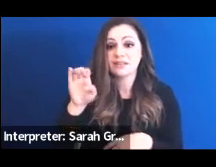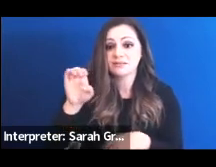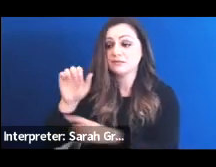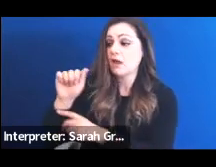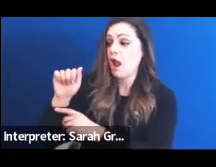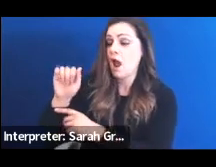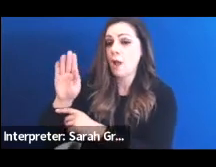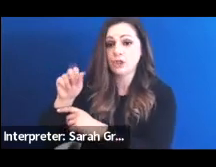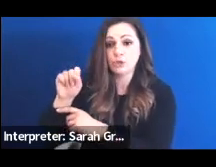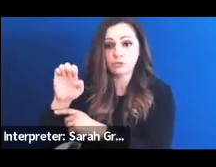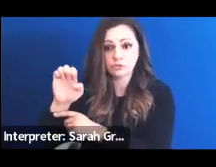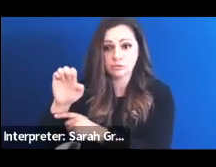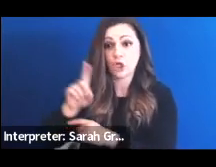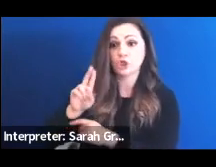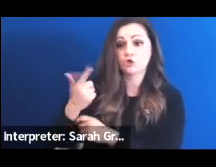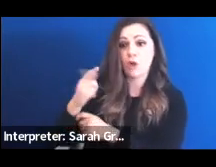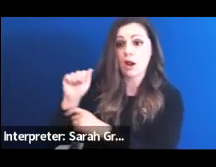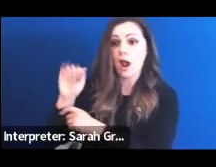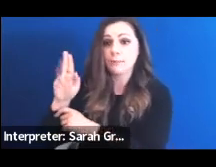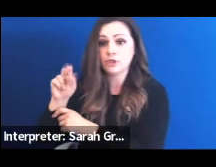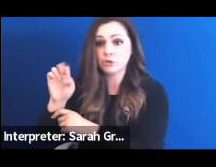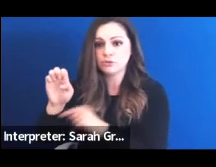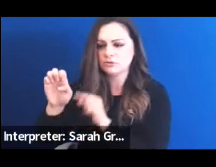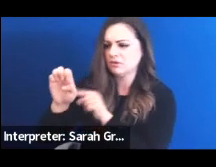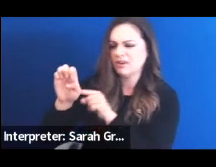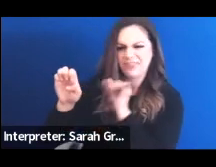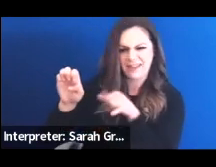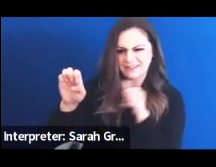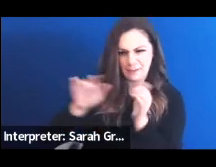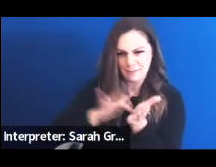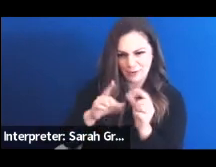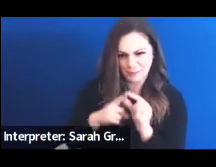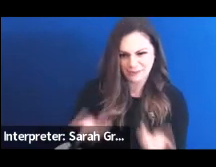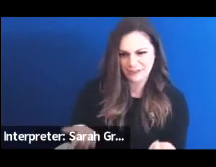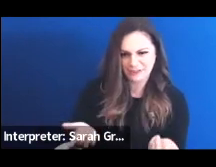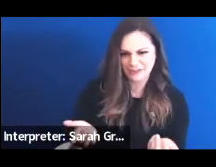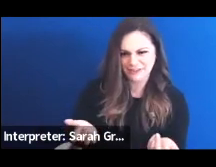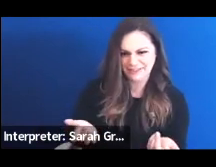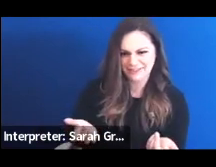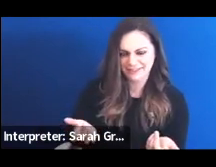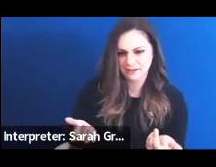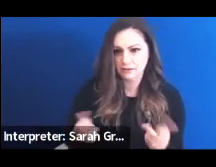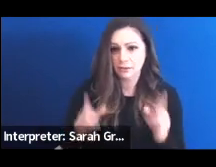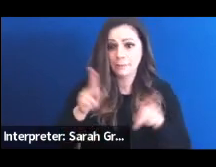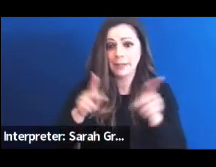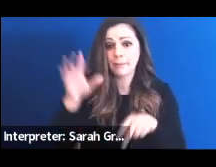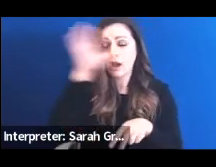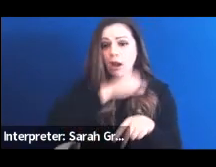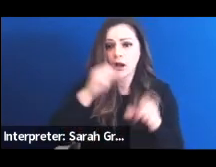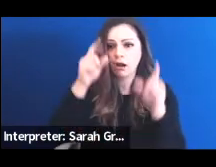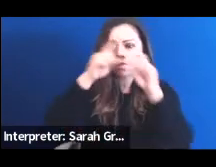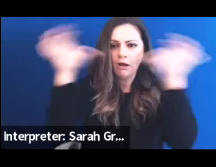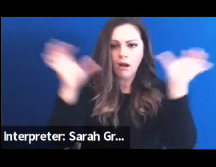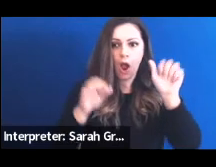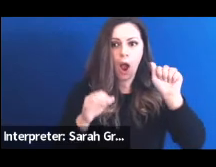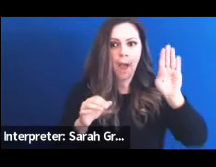term. Secondarily, the general public puts abuse in the same drug abuse in the same category as domestic abuse or child abuse, which I